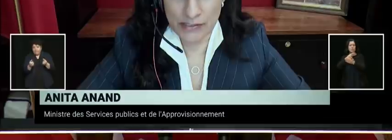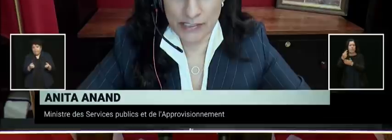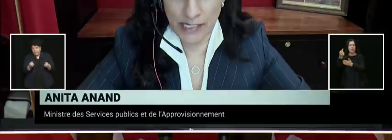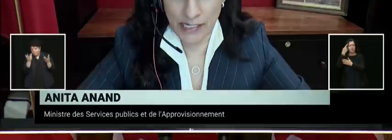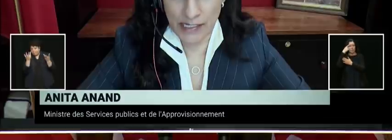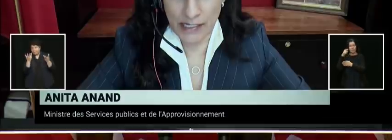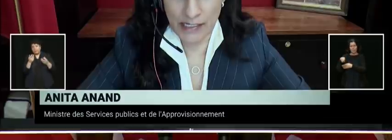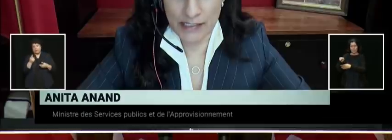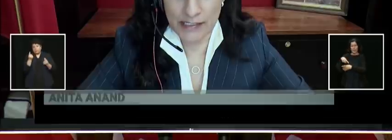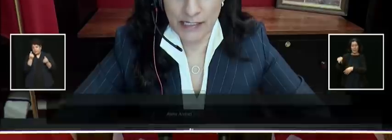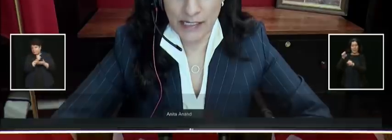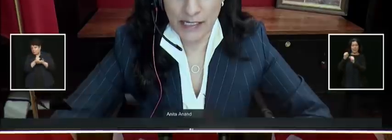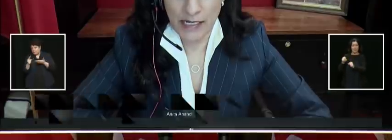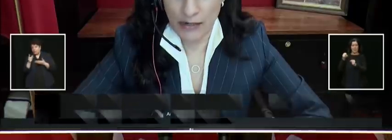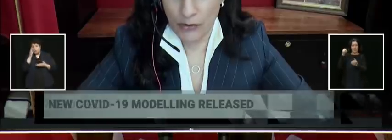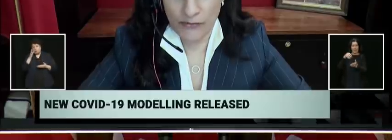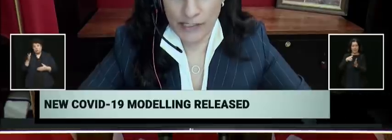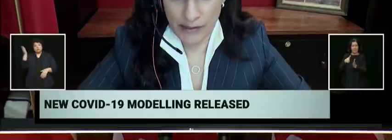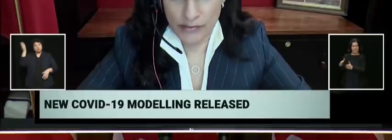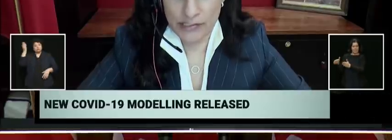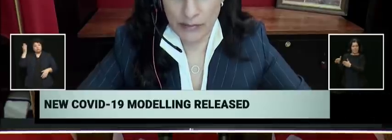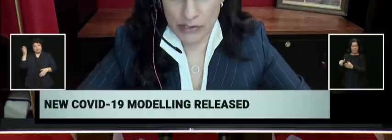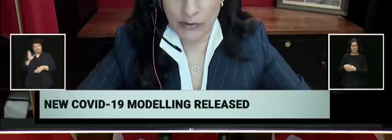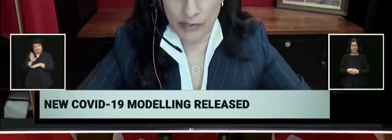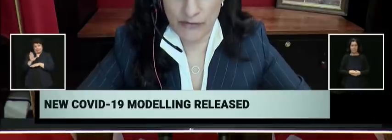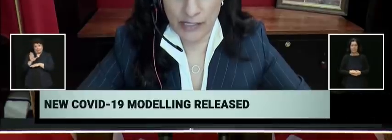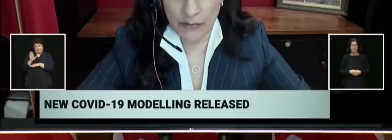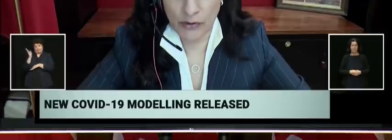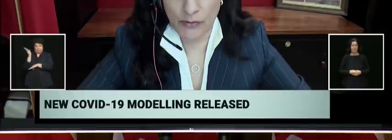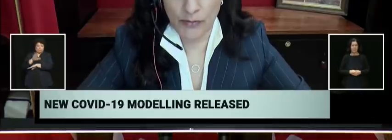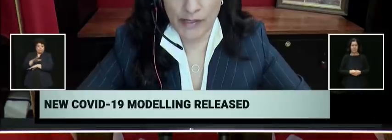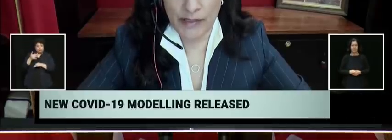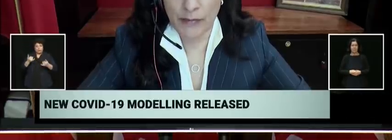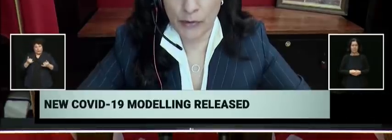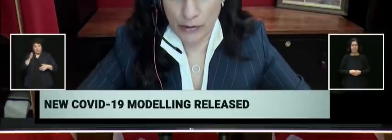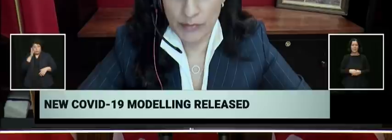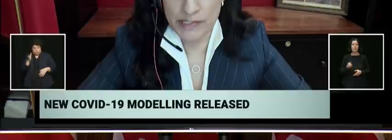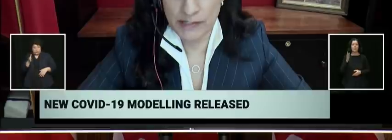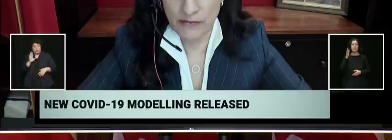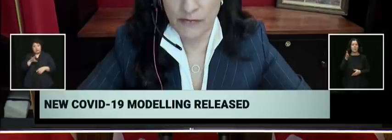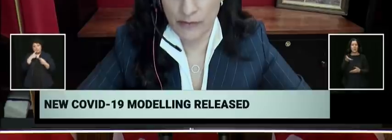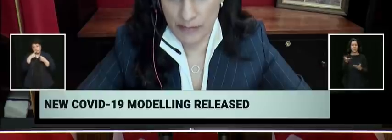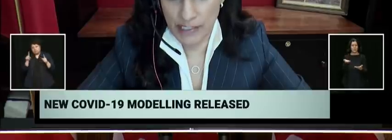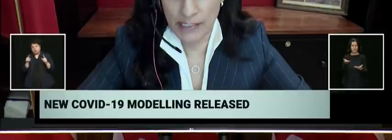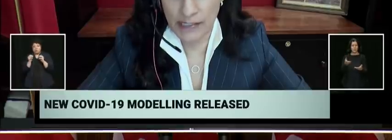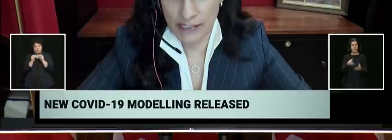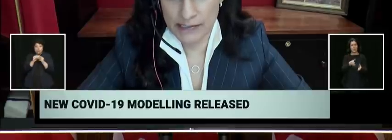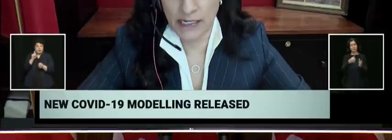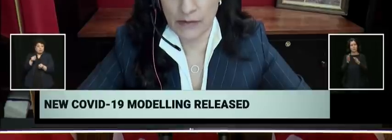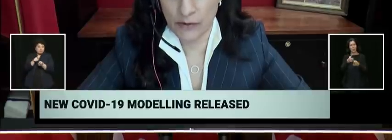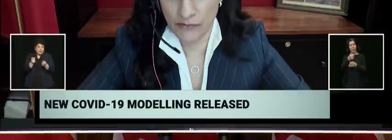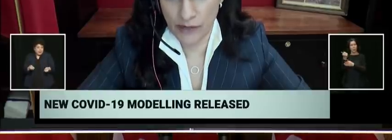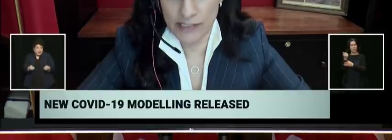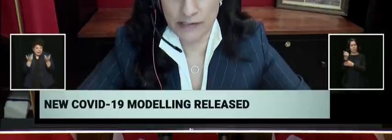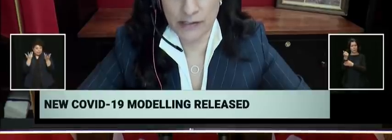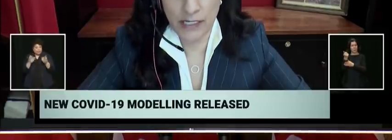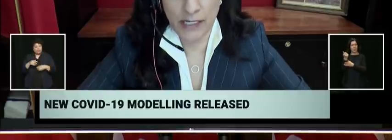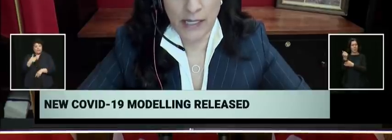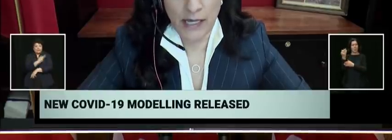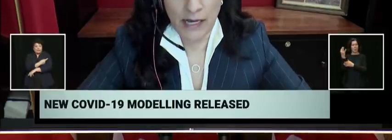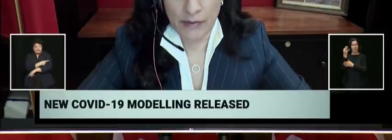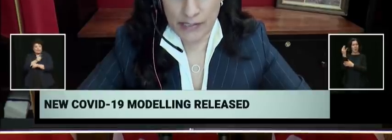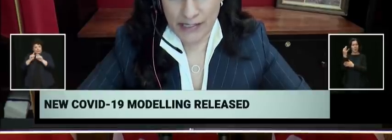conference later today, and hopefully those numbers will be available. But the purpose of the meeting last night with